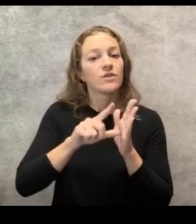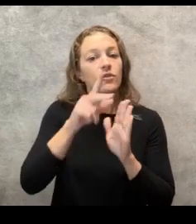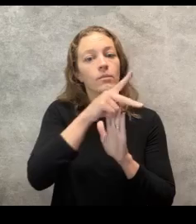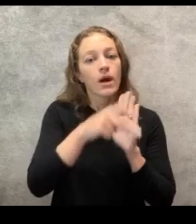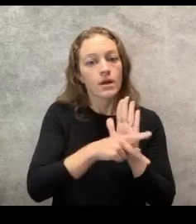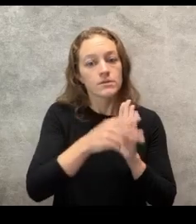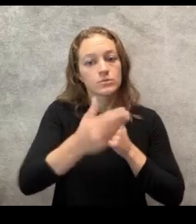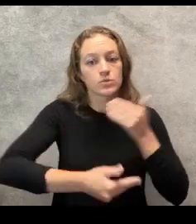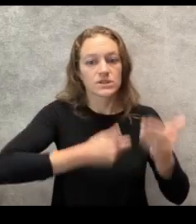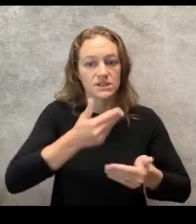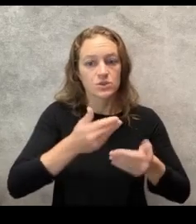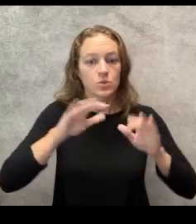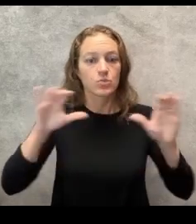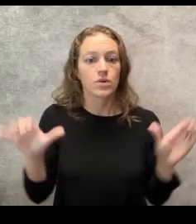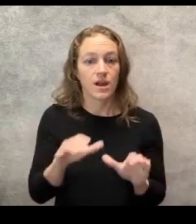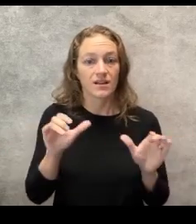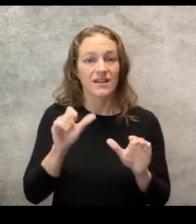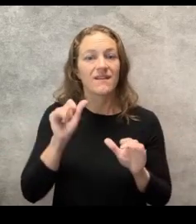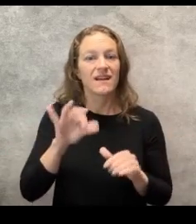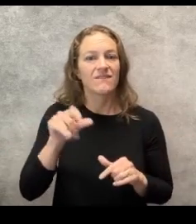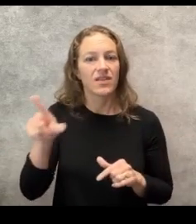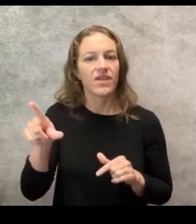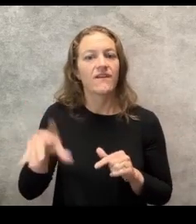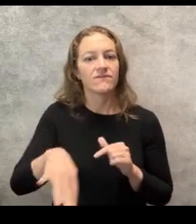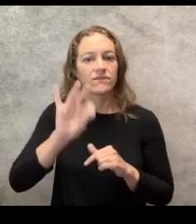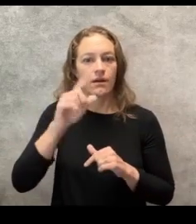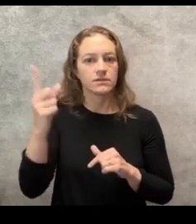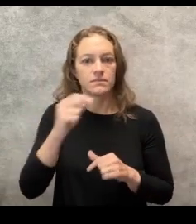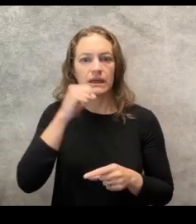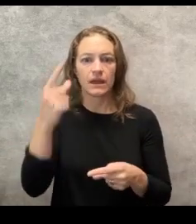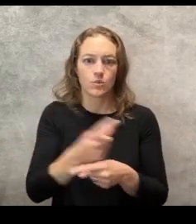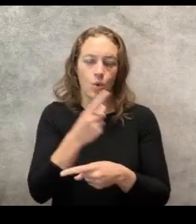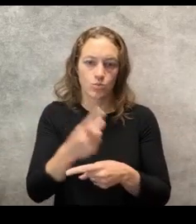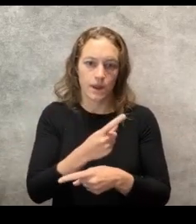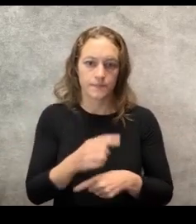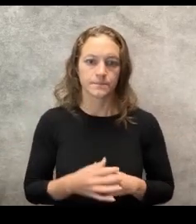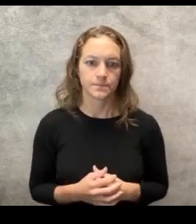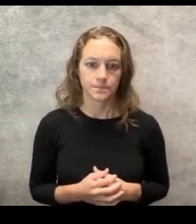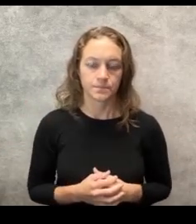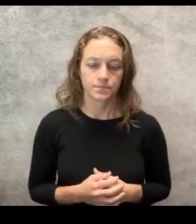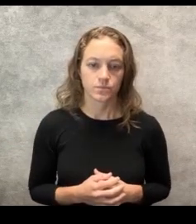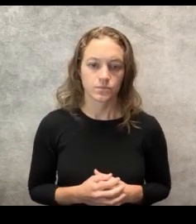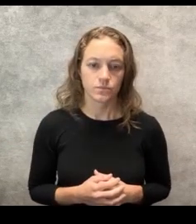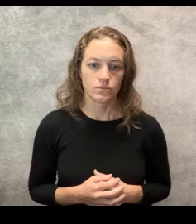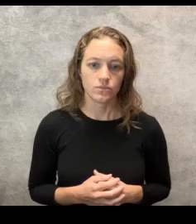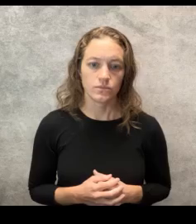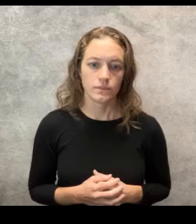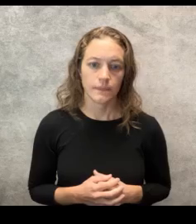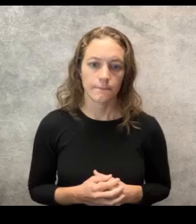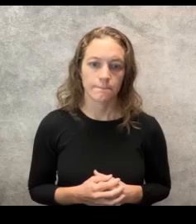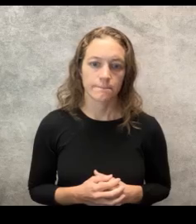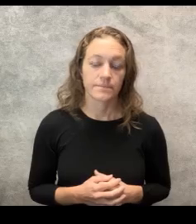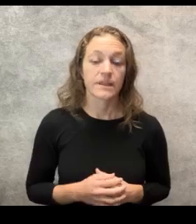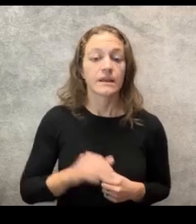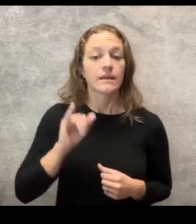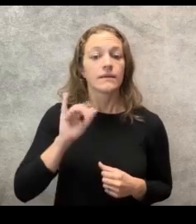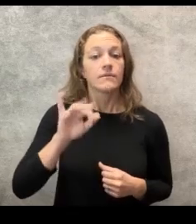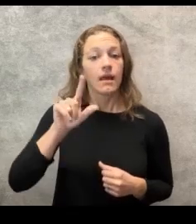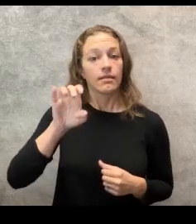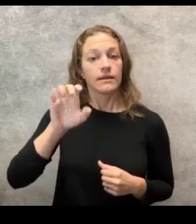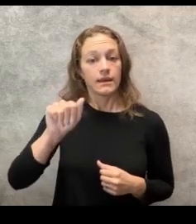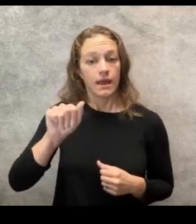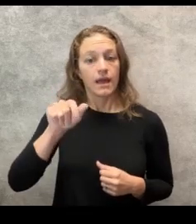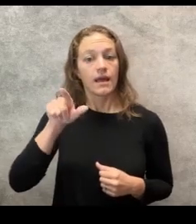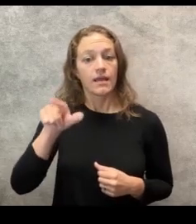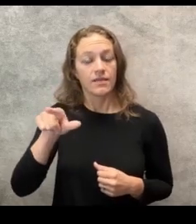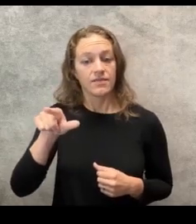and practices is found to be inappropriate. When an LEA meets the risk